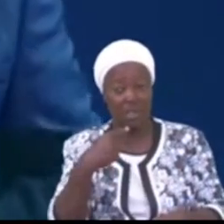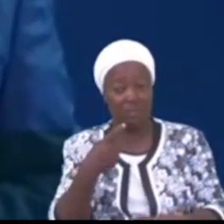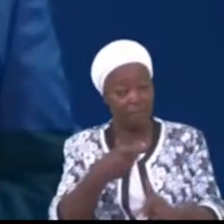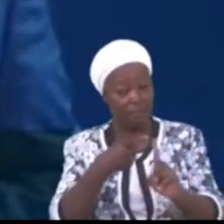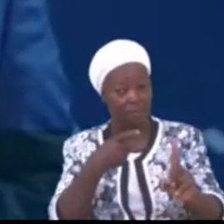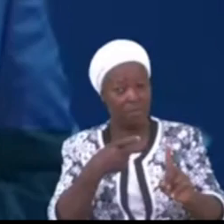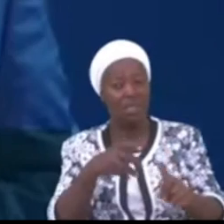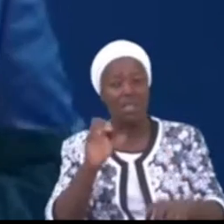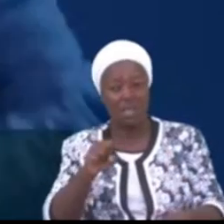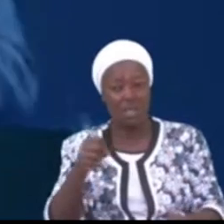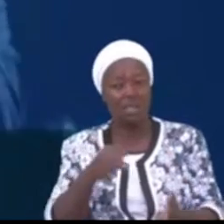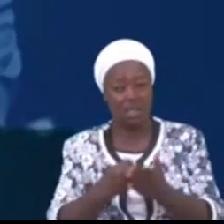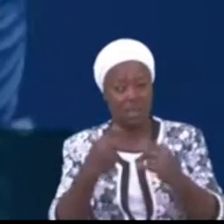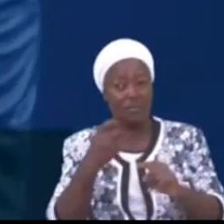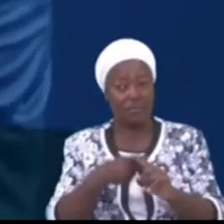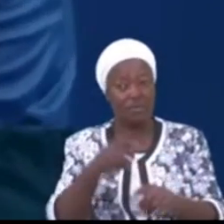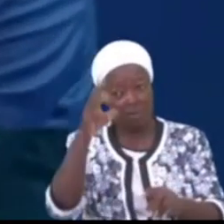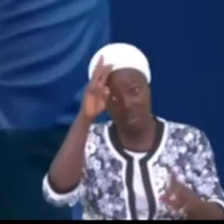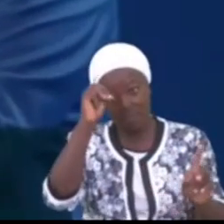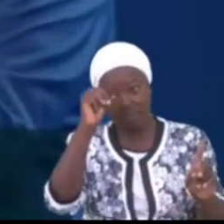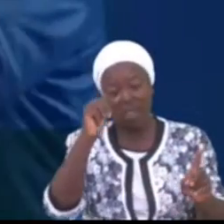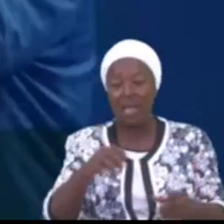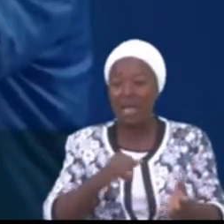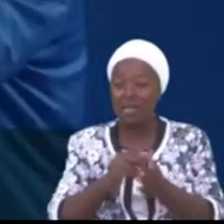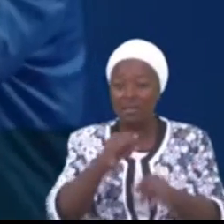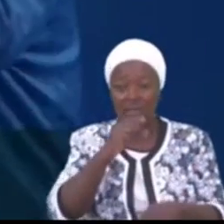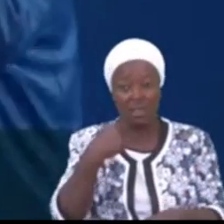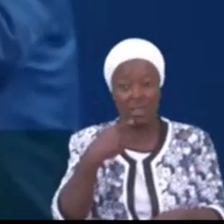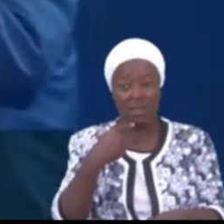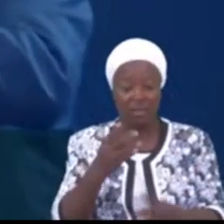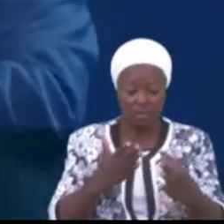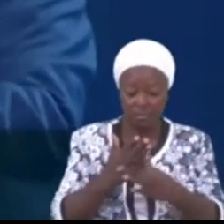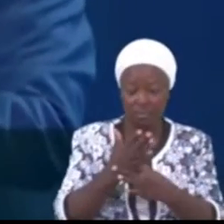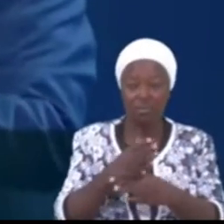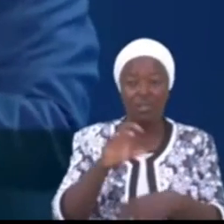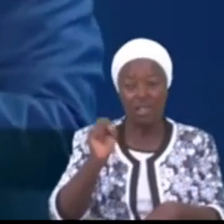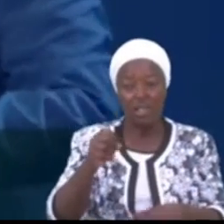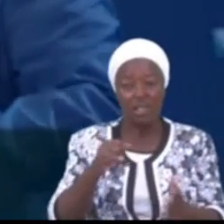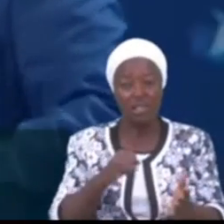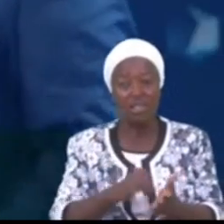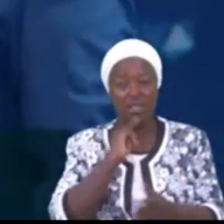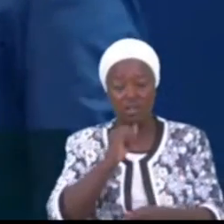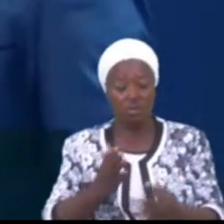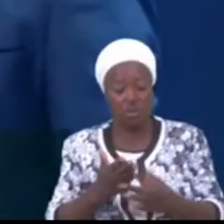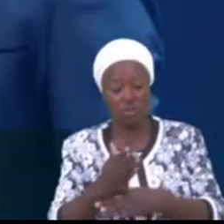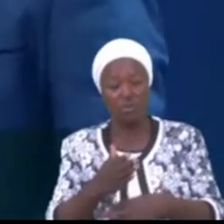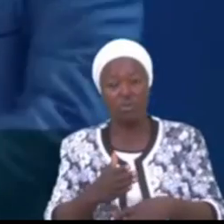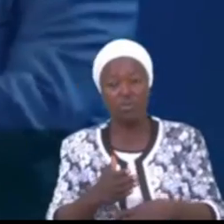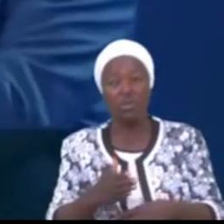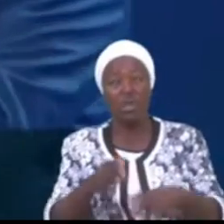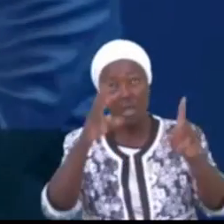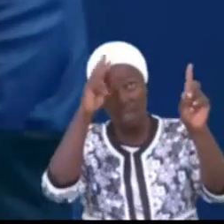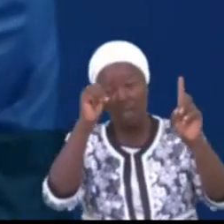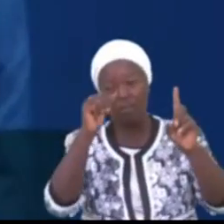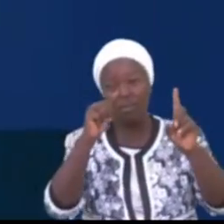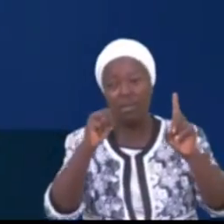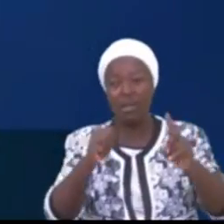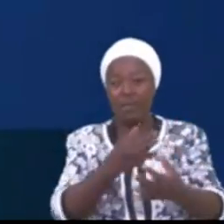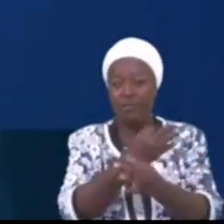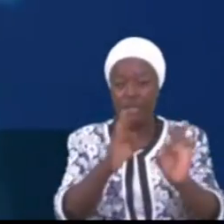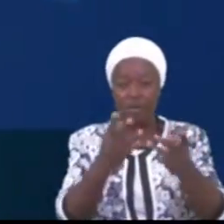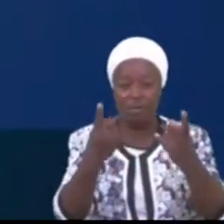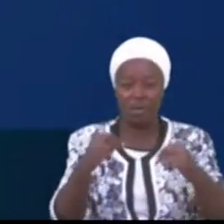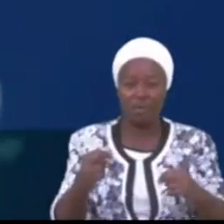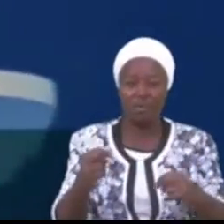him. I didn't say through. Yes, it's through him emancipation comes. I use